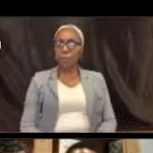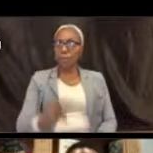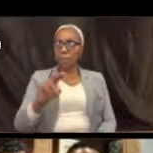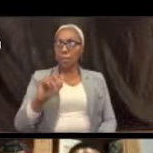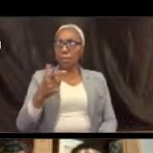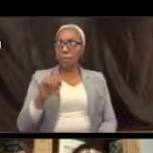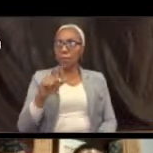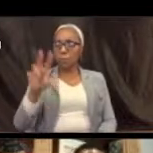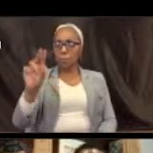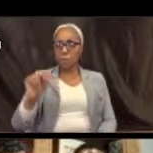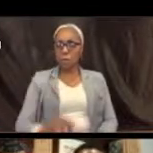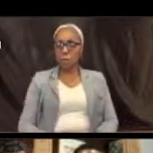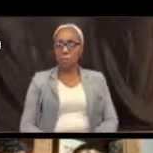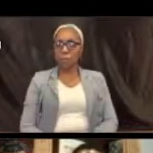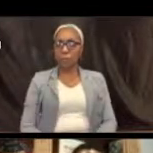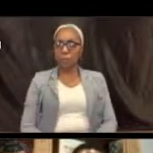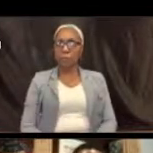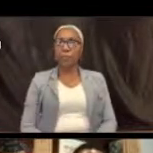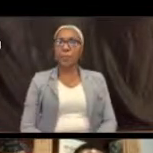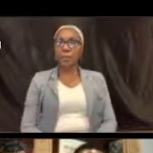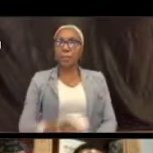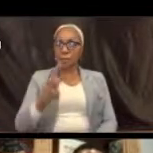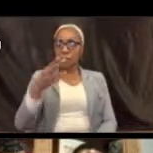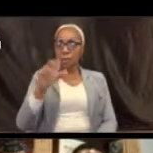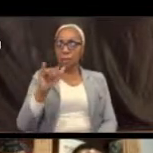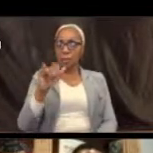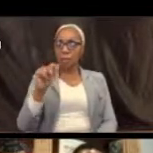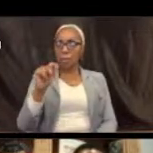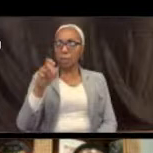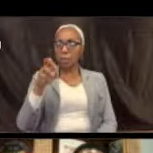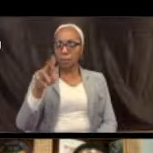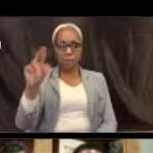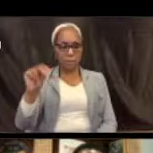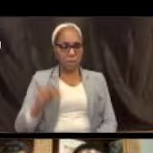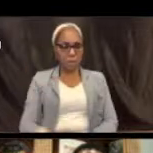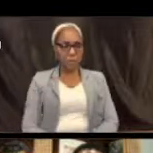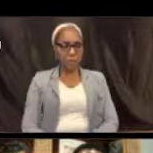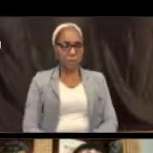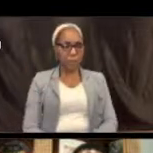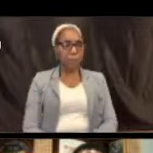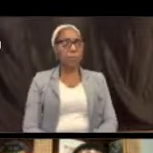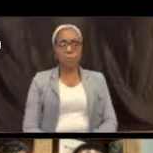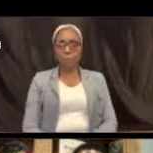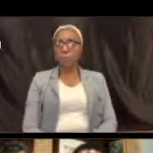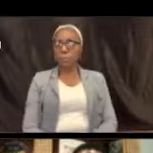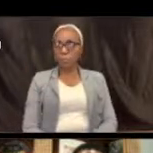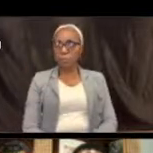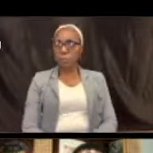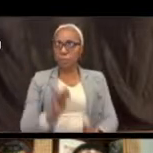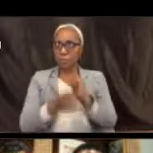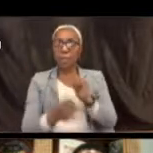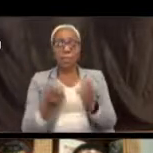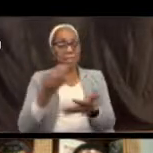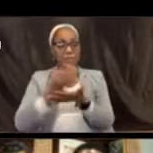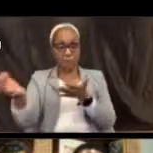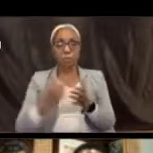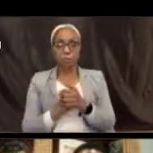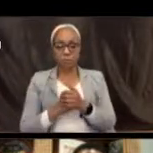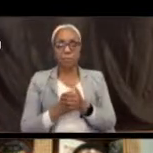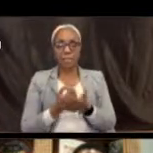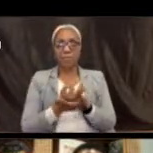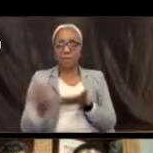Vogel, No. Whitaker. No. Motion fails. Thank you.